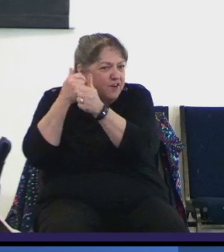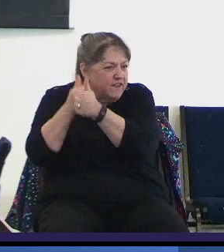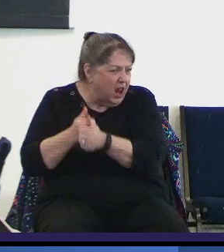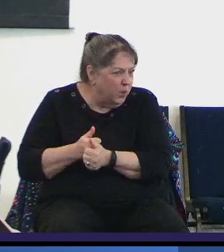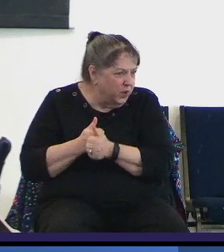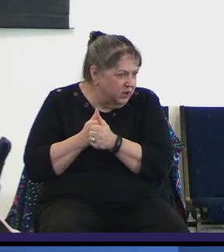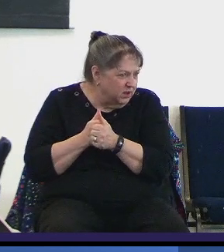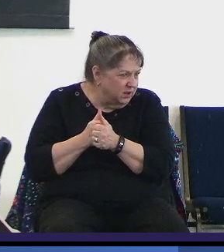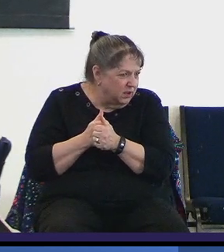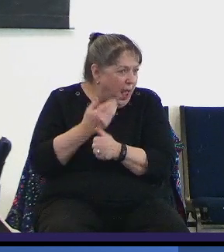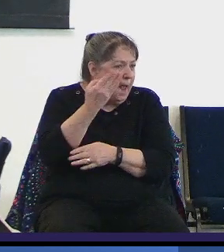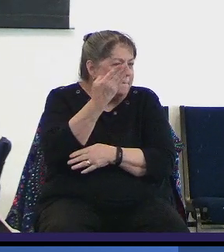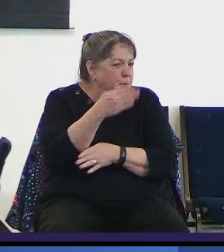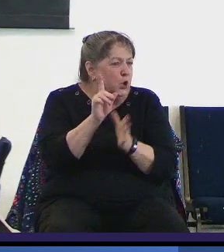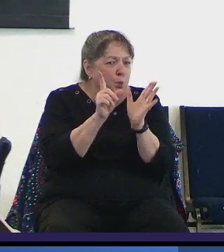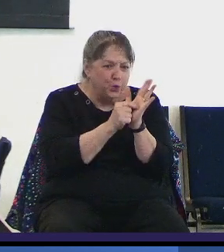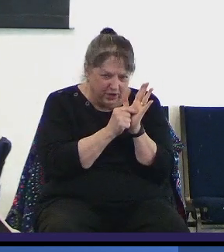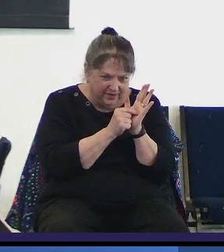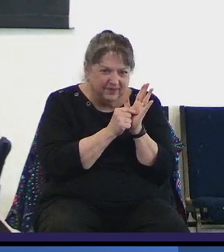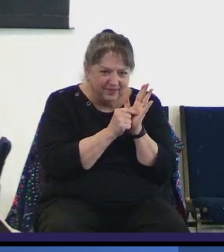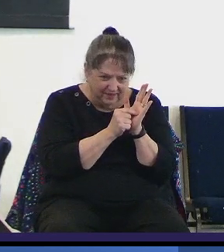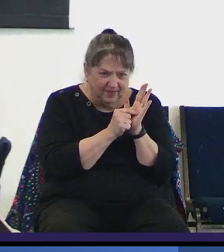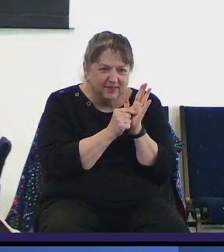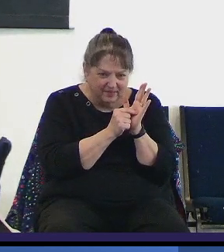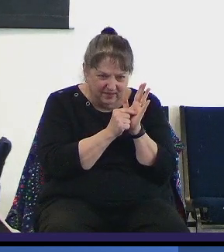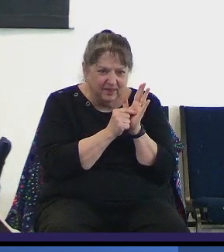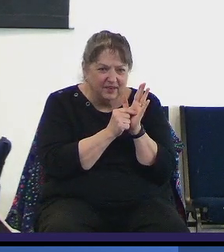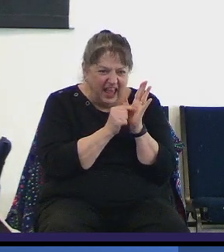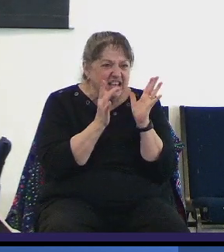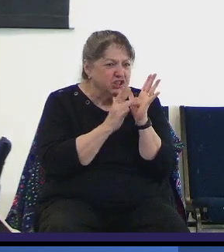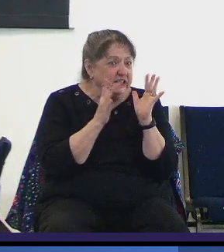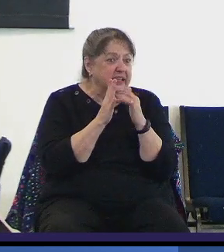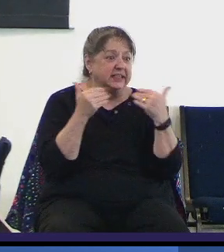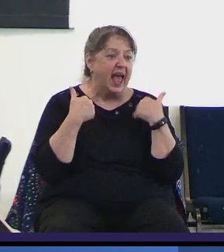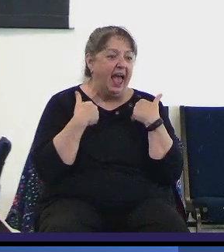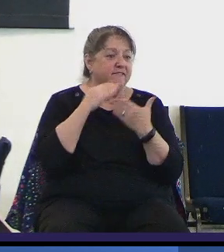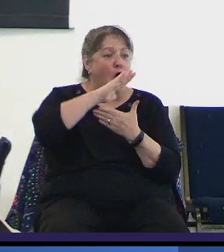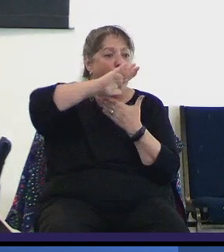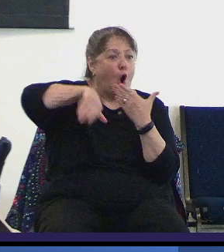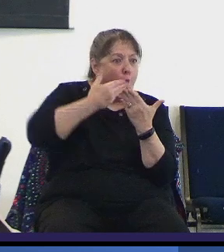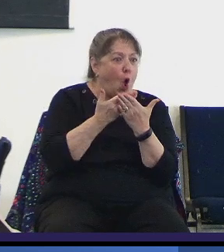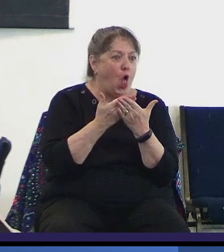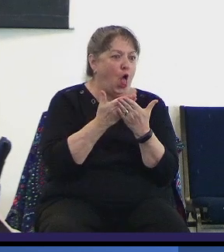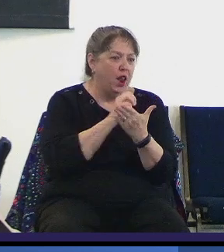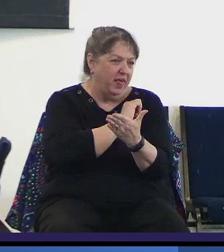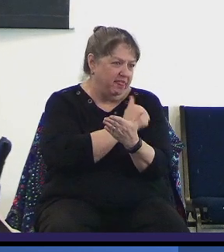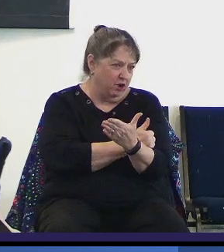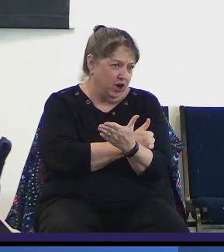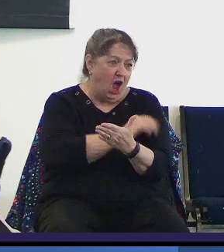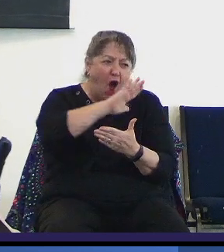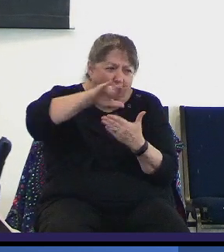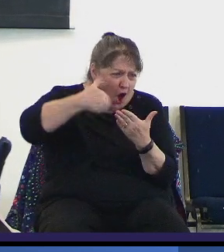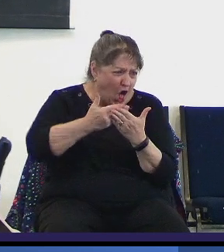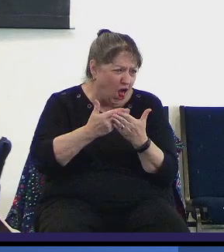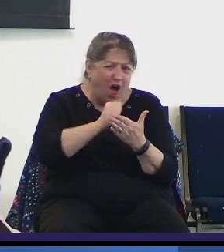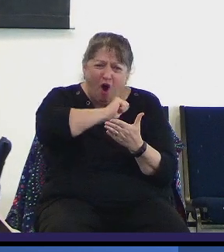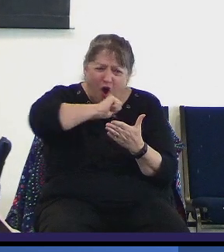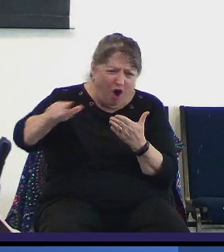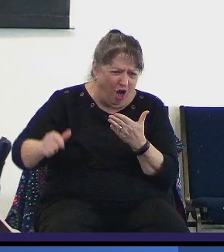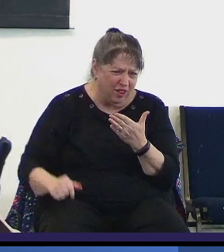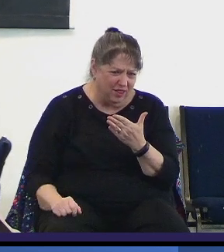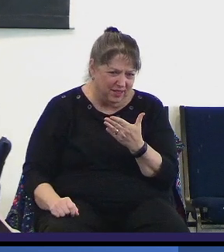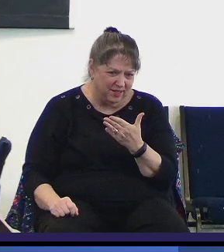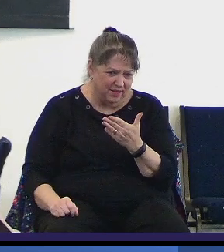he? He has all authority over everything and anything. In the